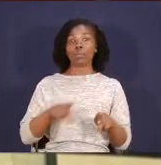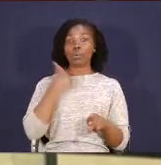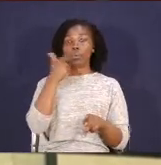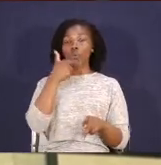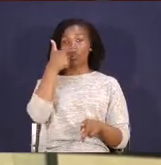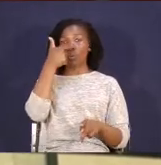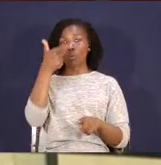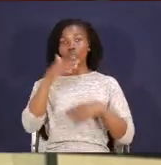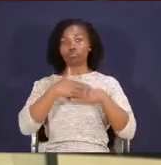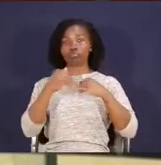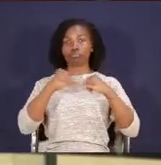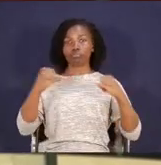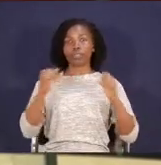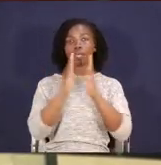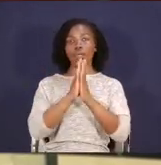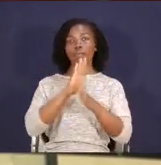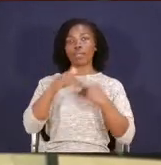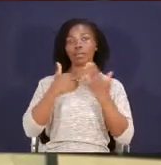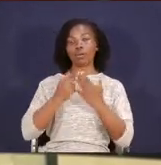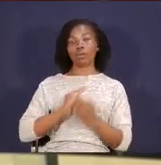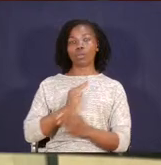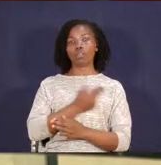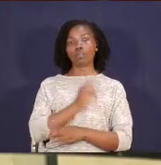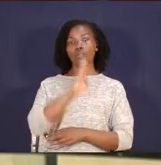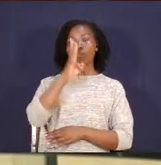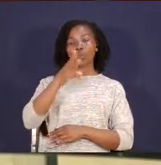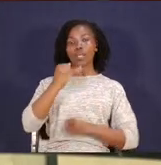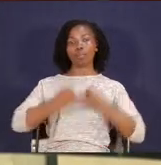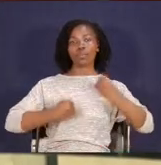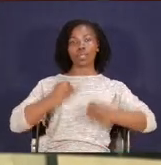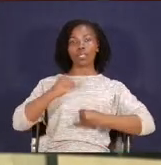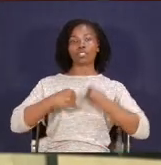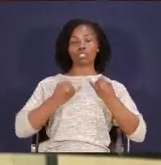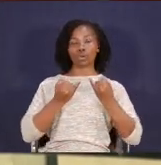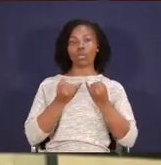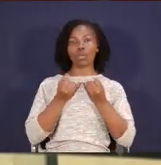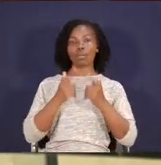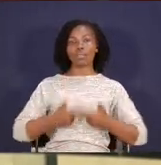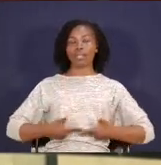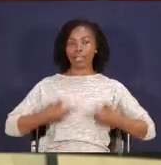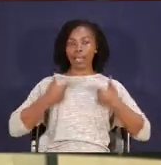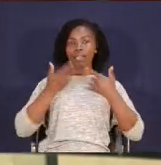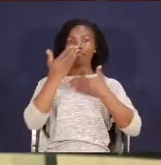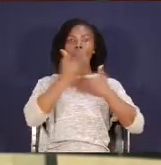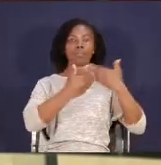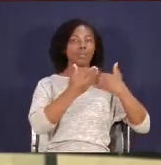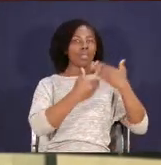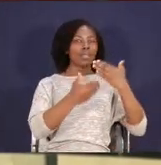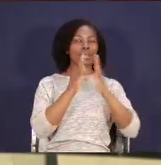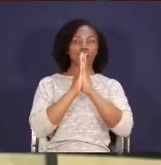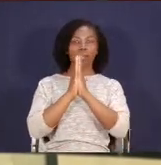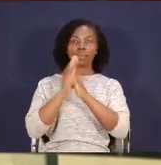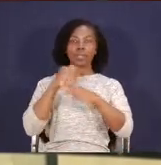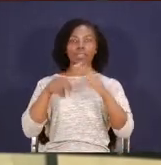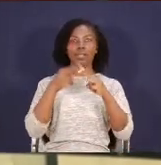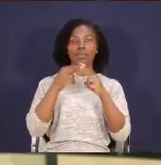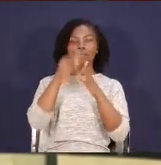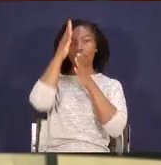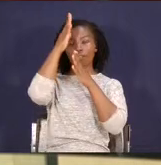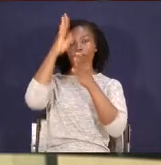and I pray all of us shall enjoy the bread of life, because I've prayed in the name of the Father, the Son, and the Holy Spirit, and we all